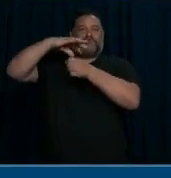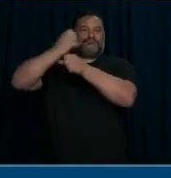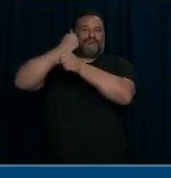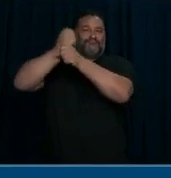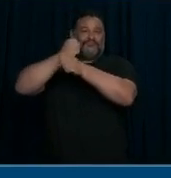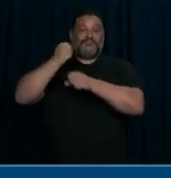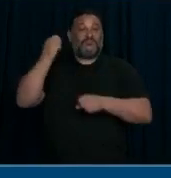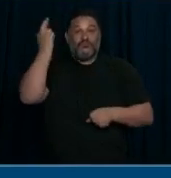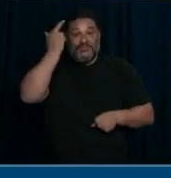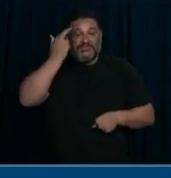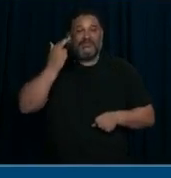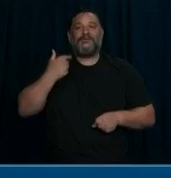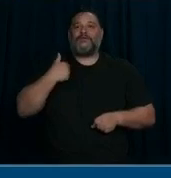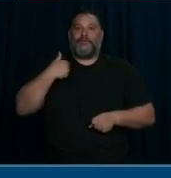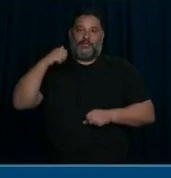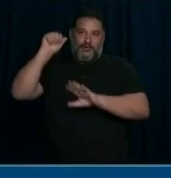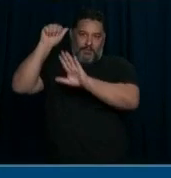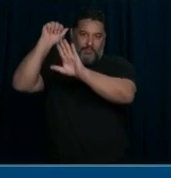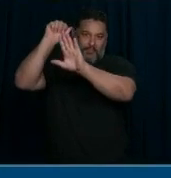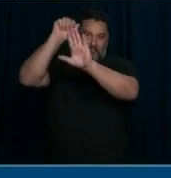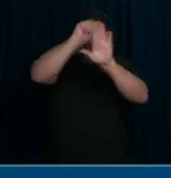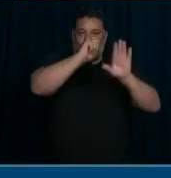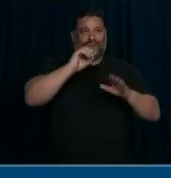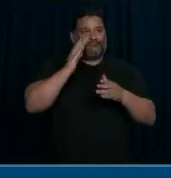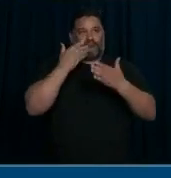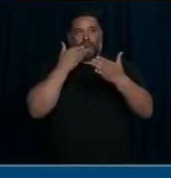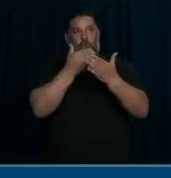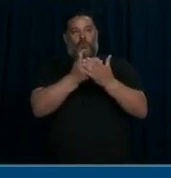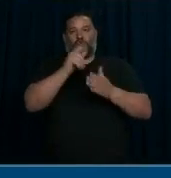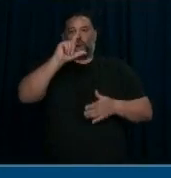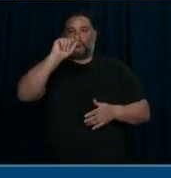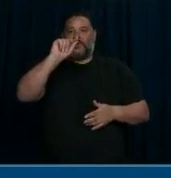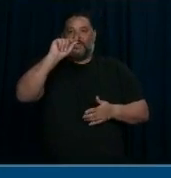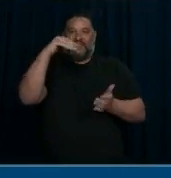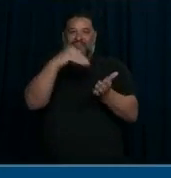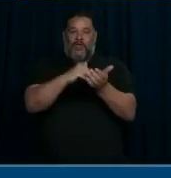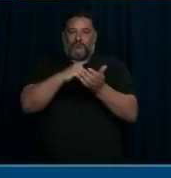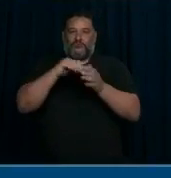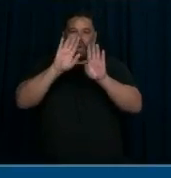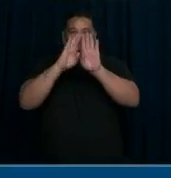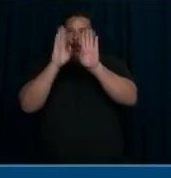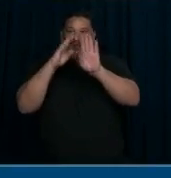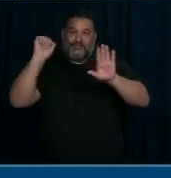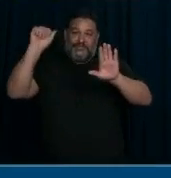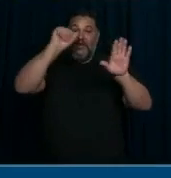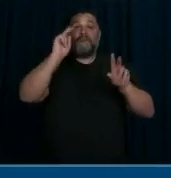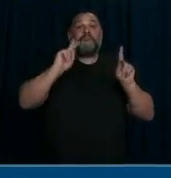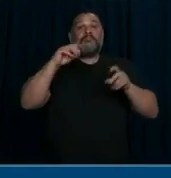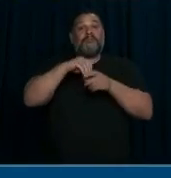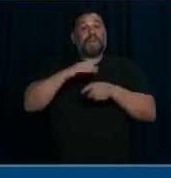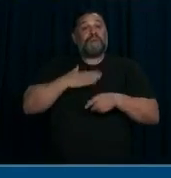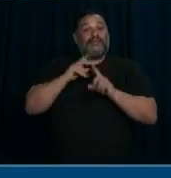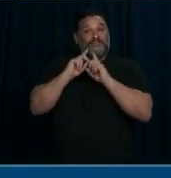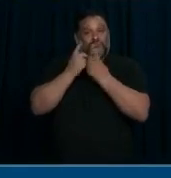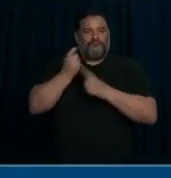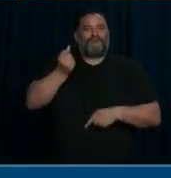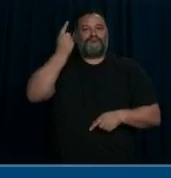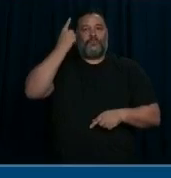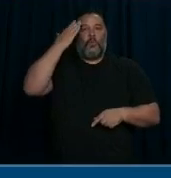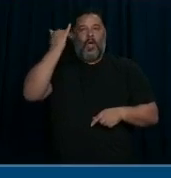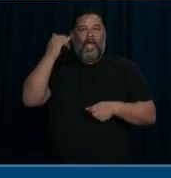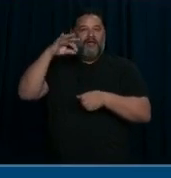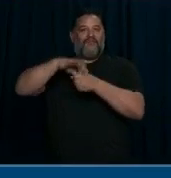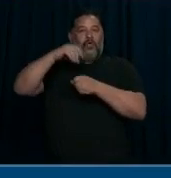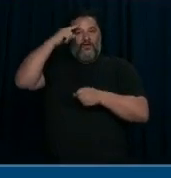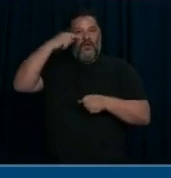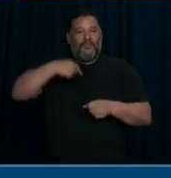again, I said I went and knocked on close to 20,000 doors. So the people in my district understand why they voted for me. So I